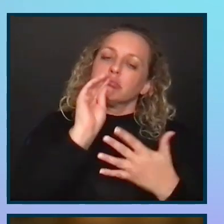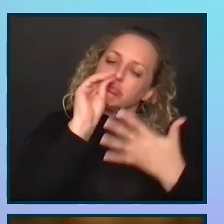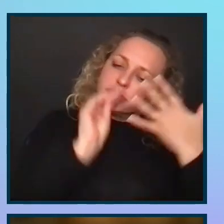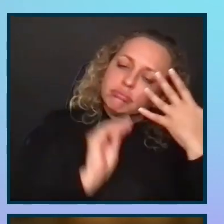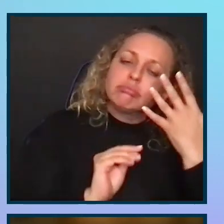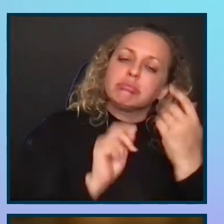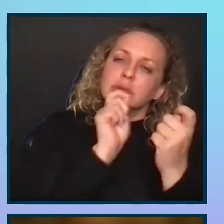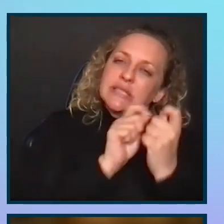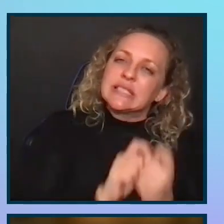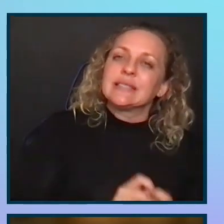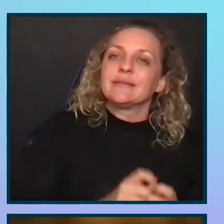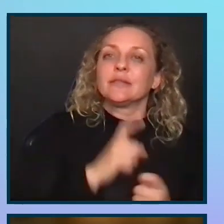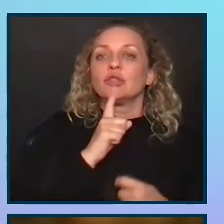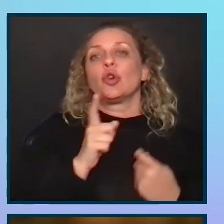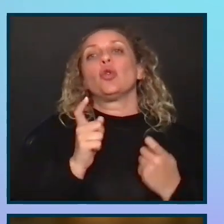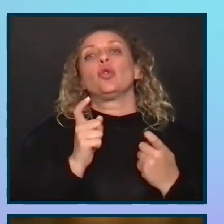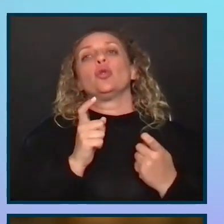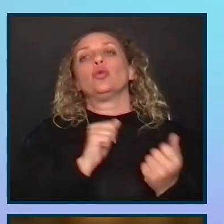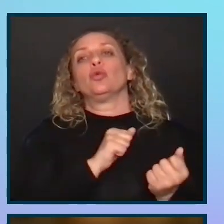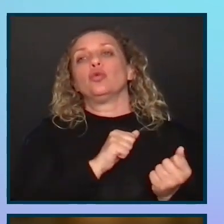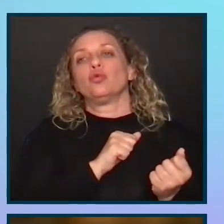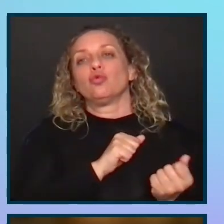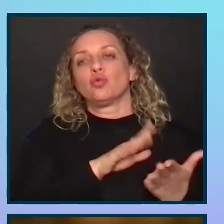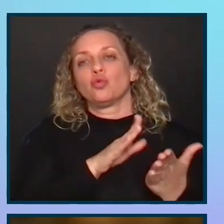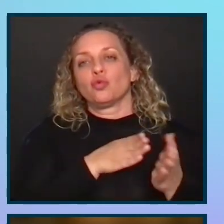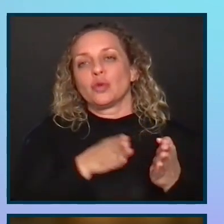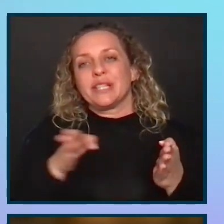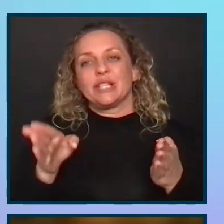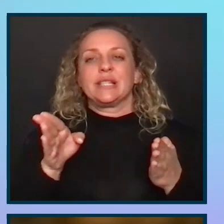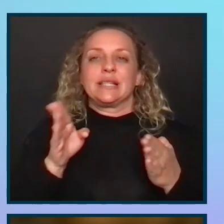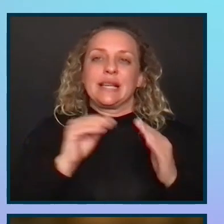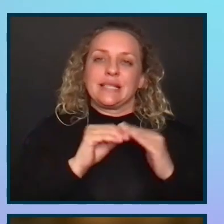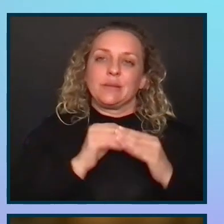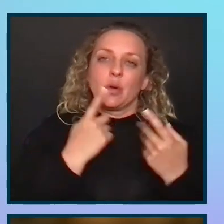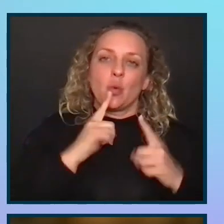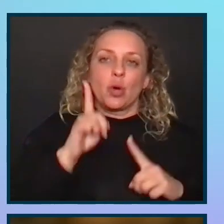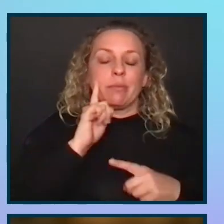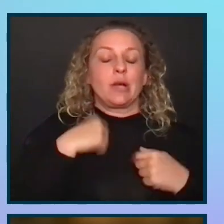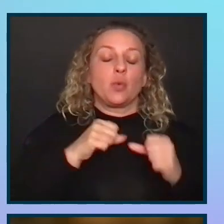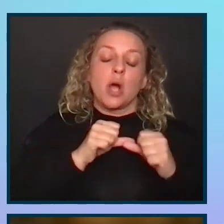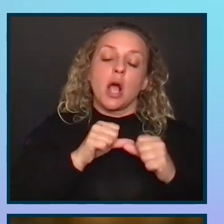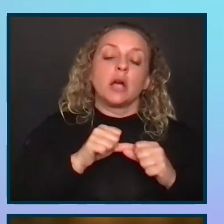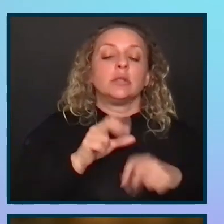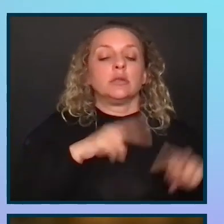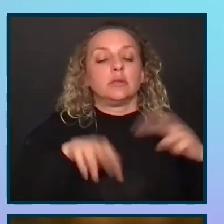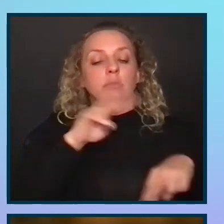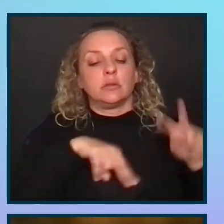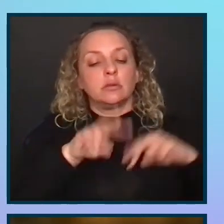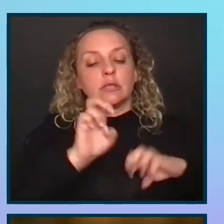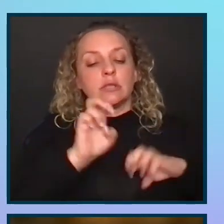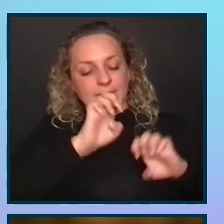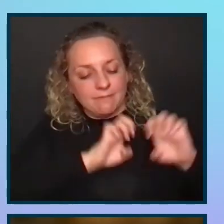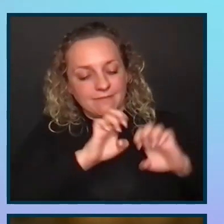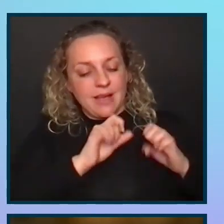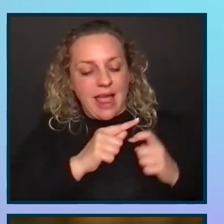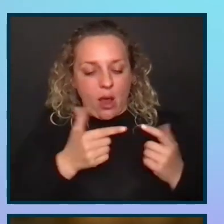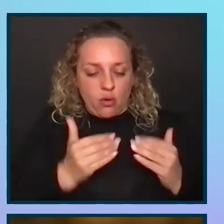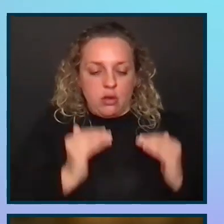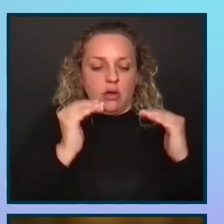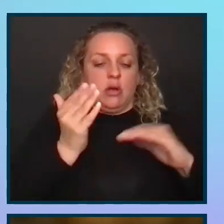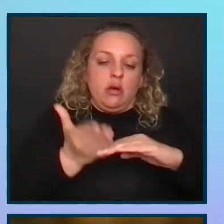so strategic accessibility works because we're constantly evaluating the maturity and pushing it to the next